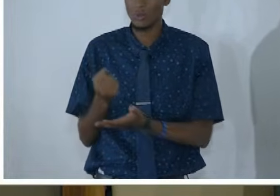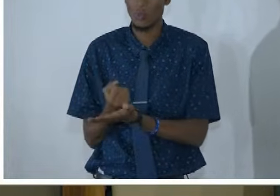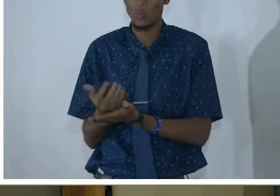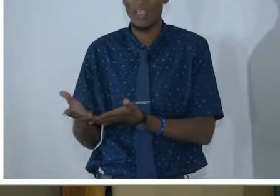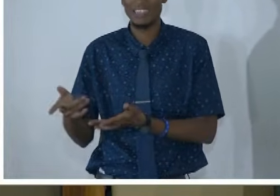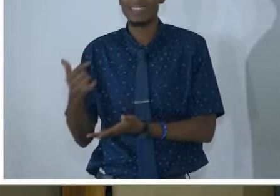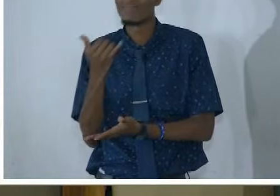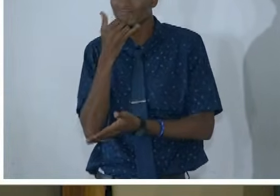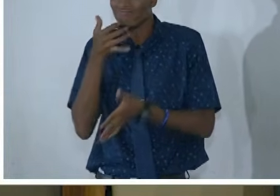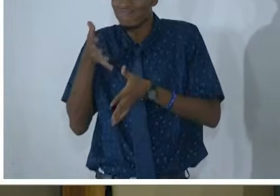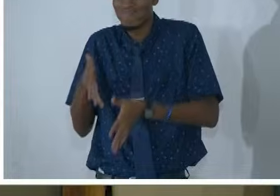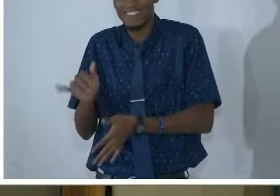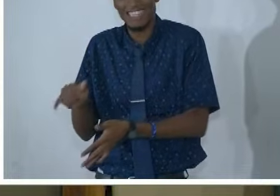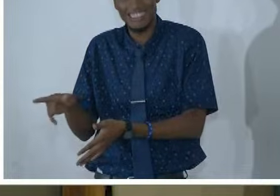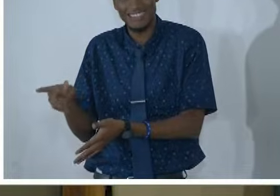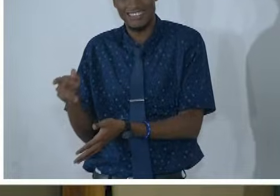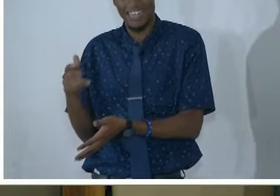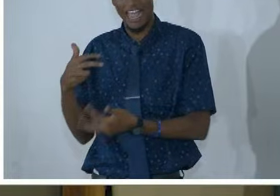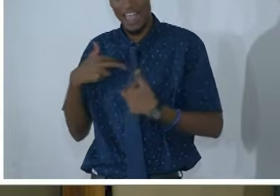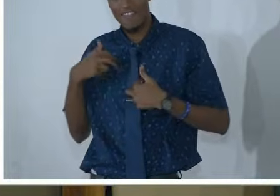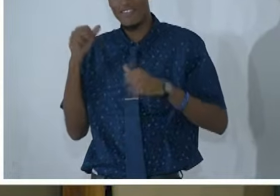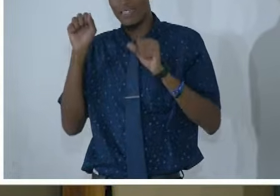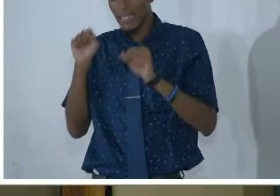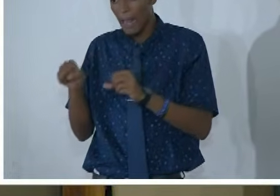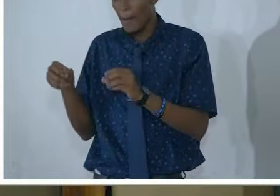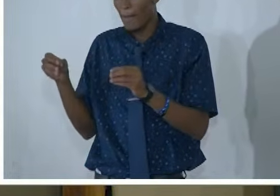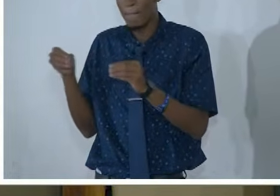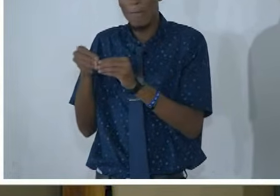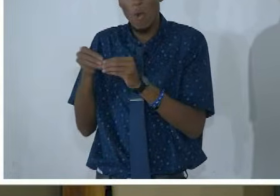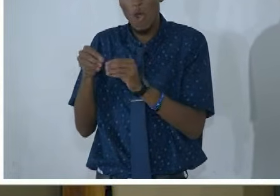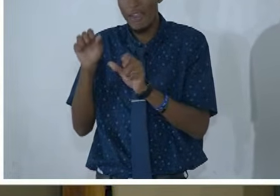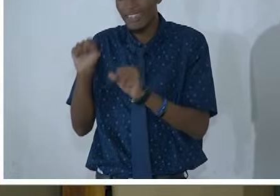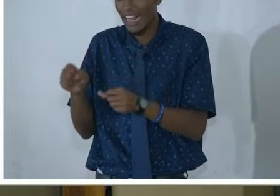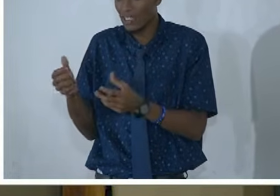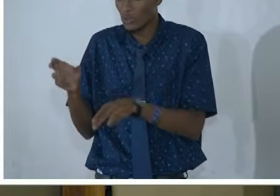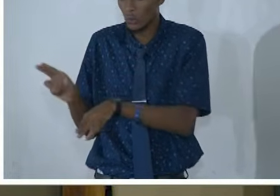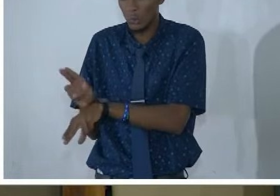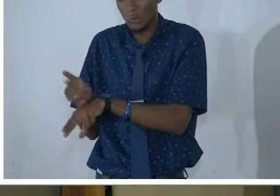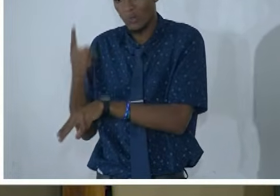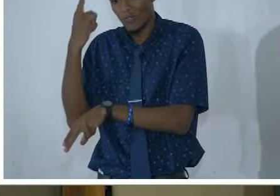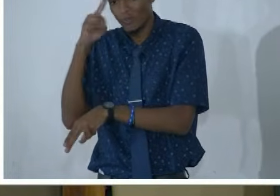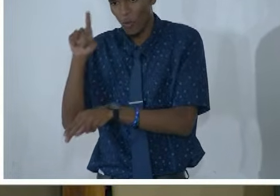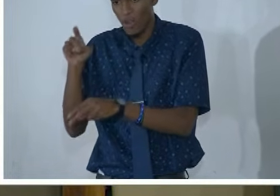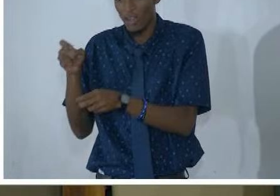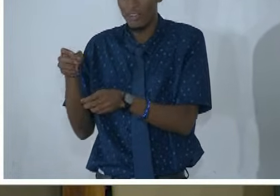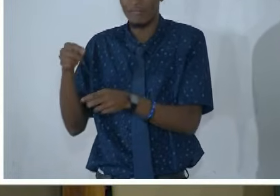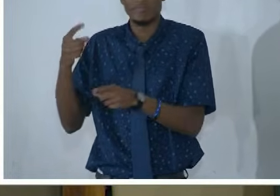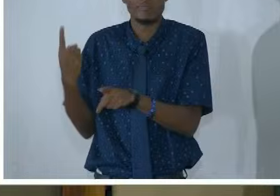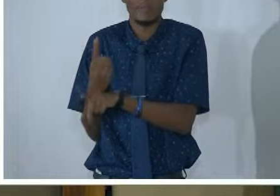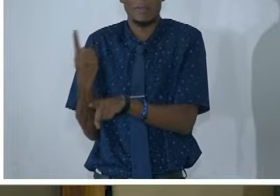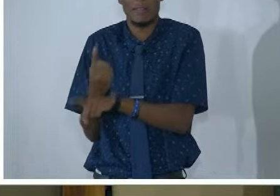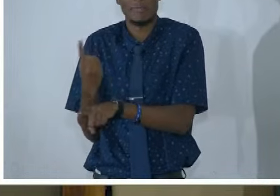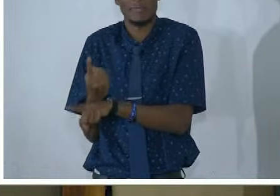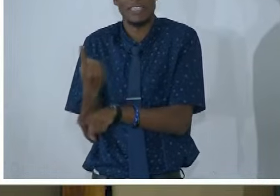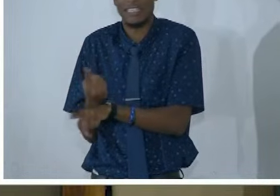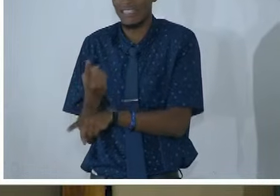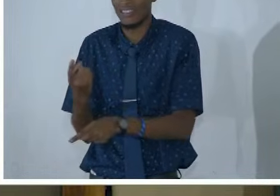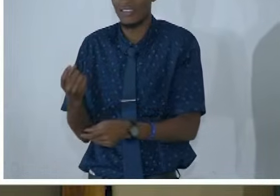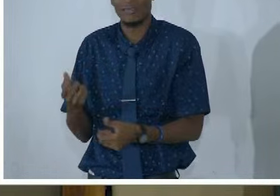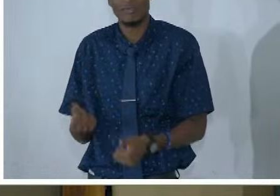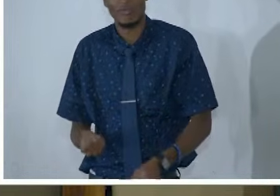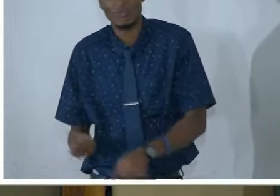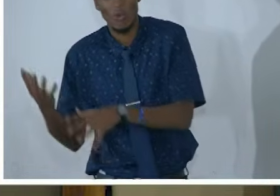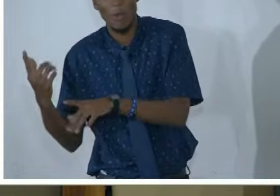for further processing? You have mentioned that you are committed to processing for rare